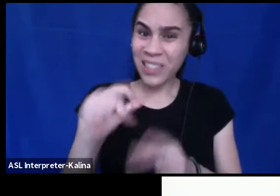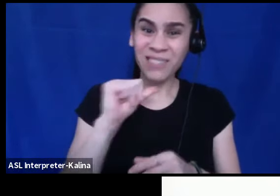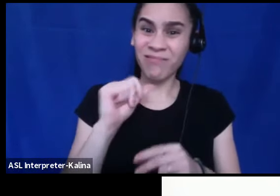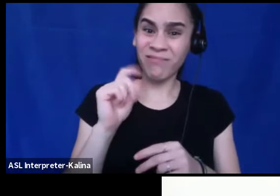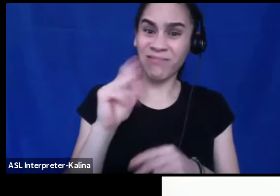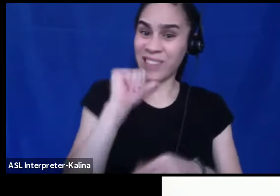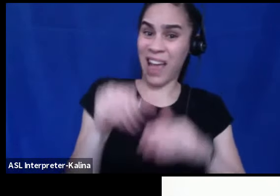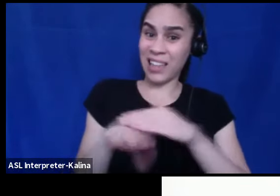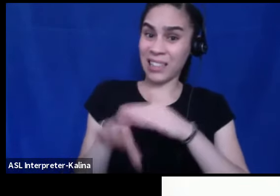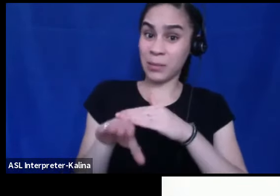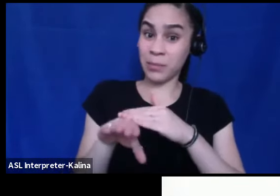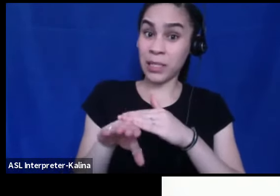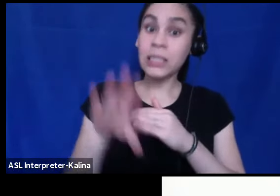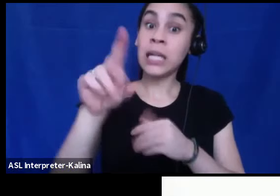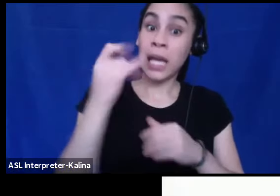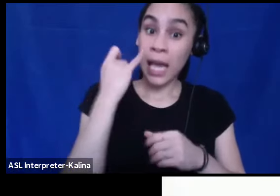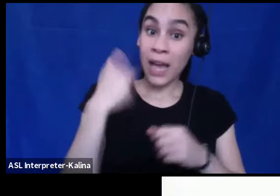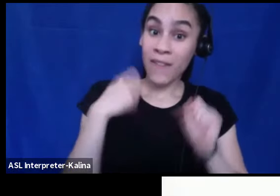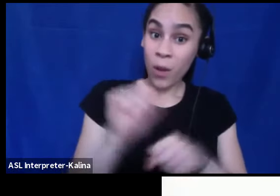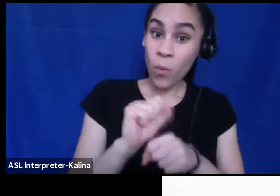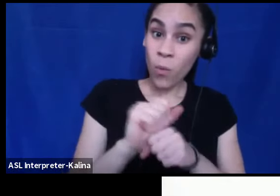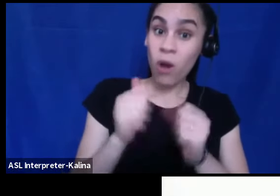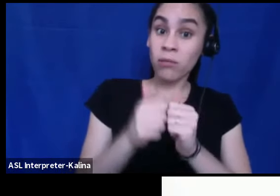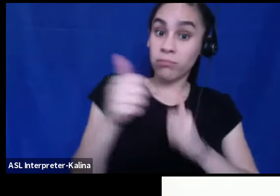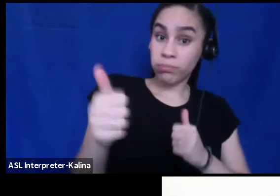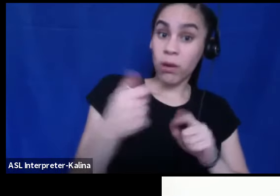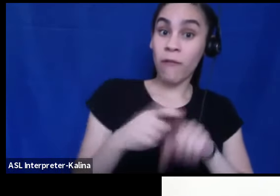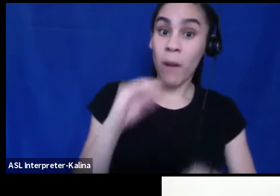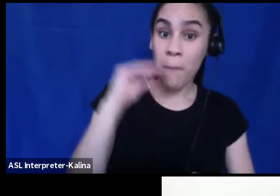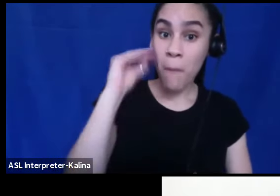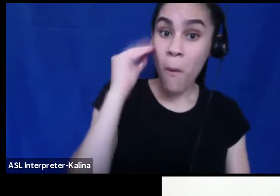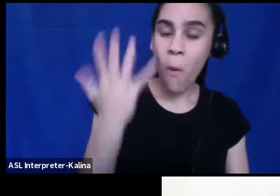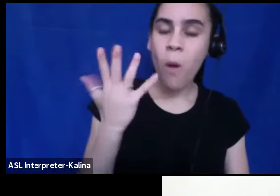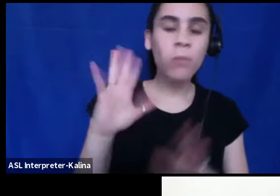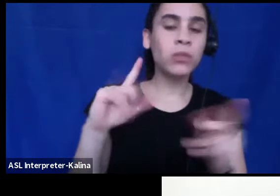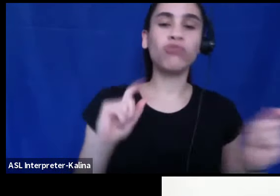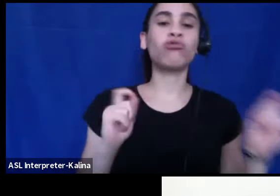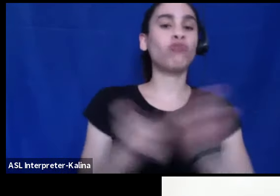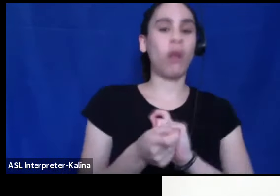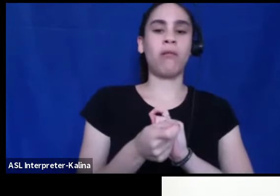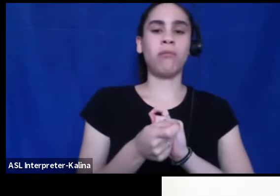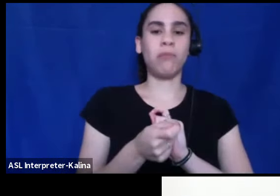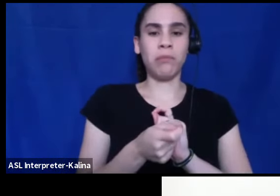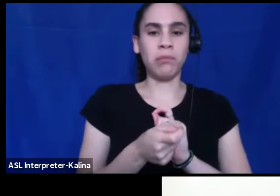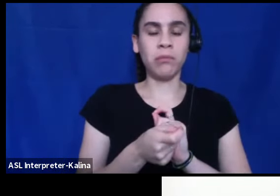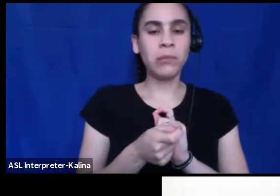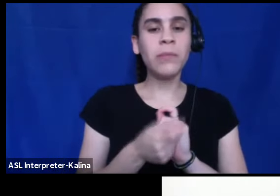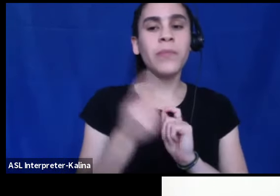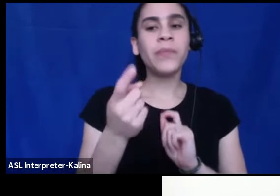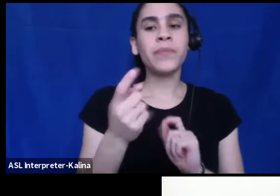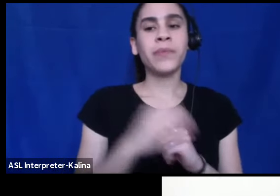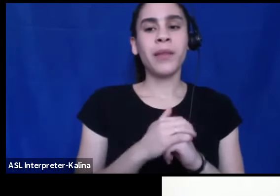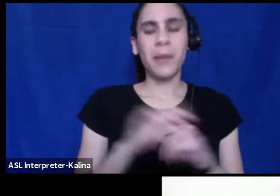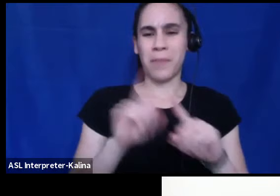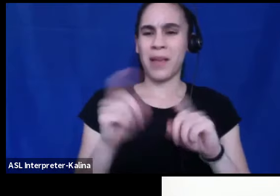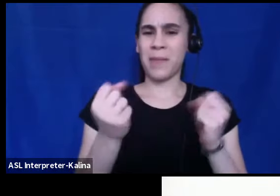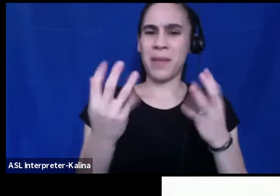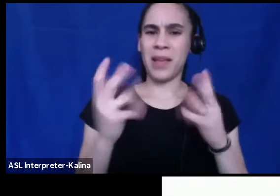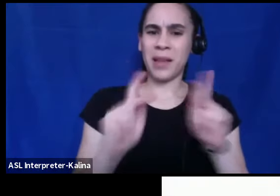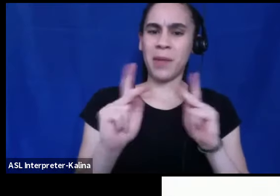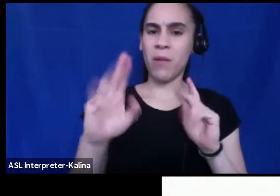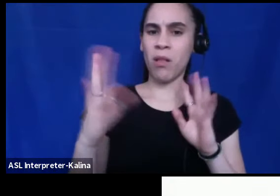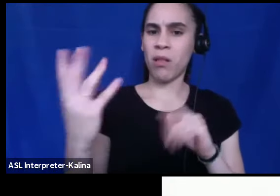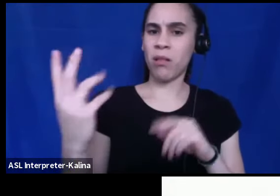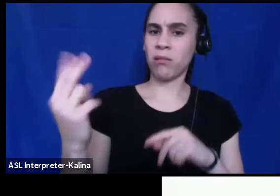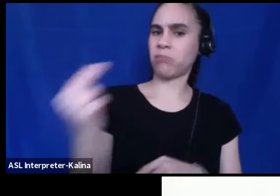the game. And it's something the disability community has asked for forever. But, the perception was that you can't be effective working from